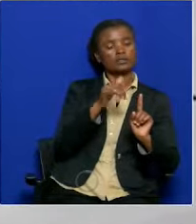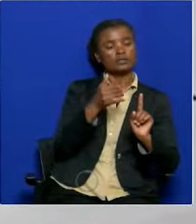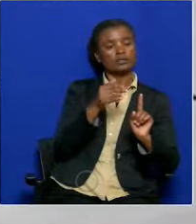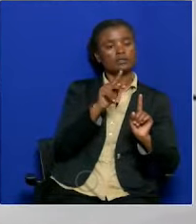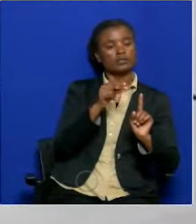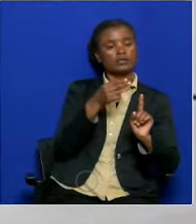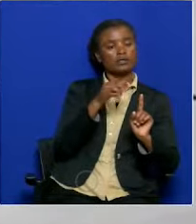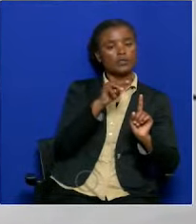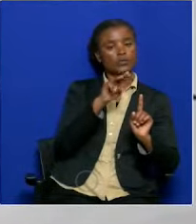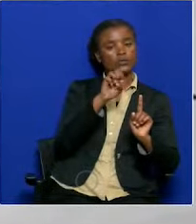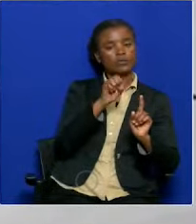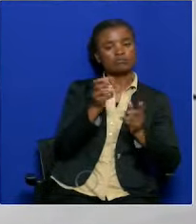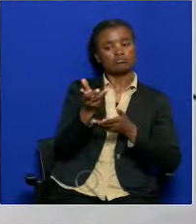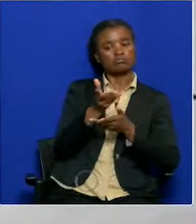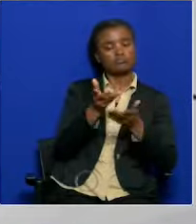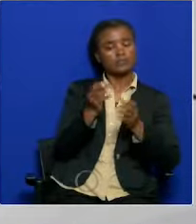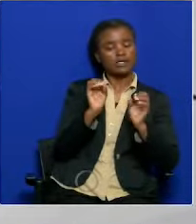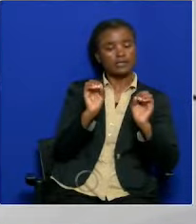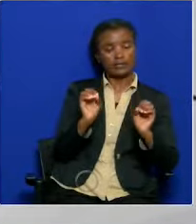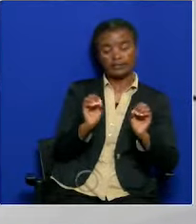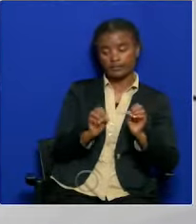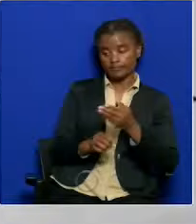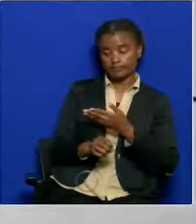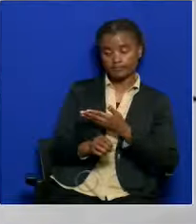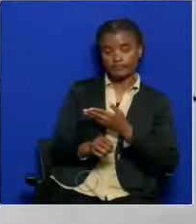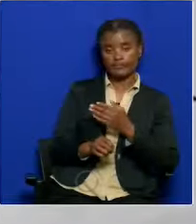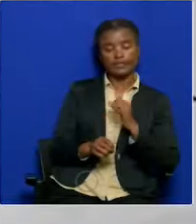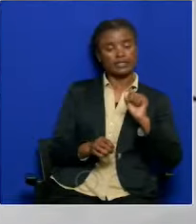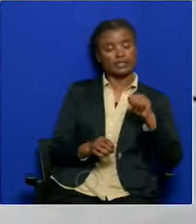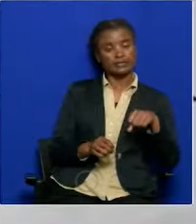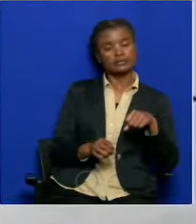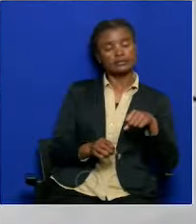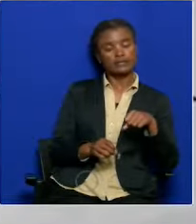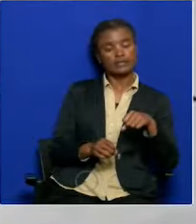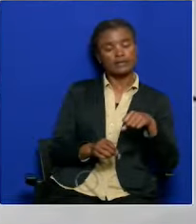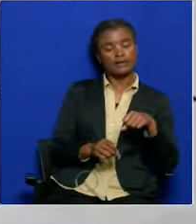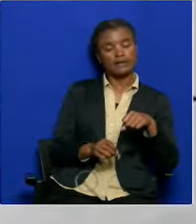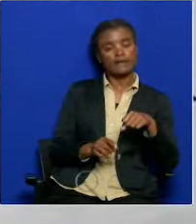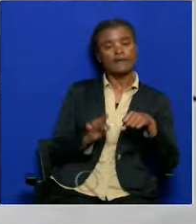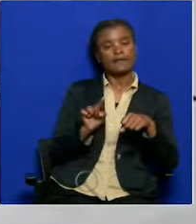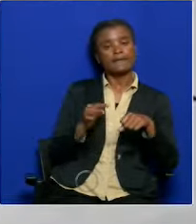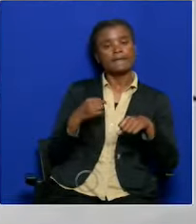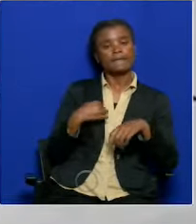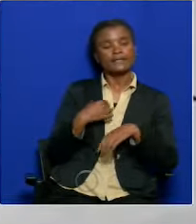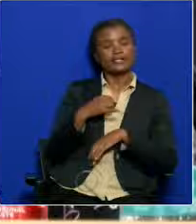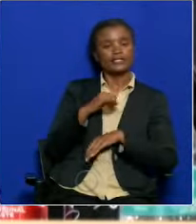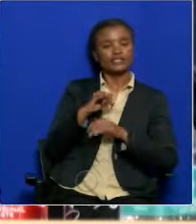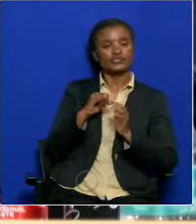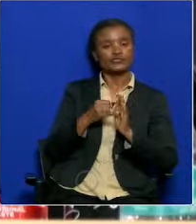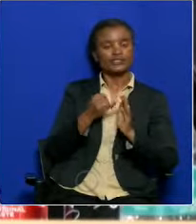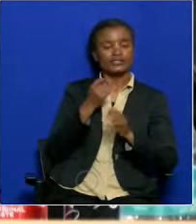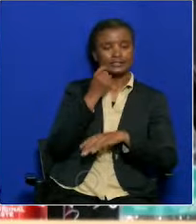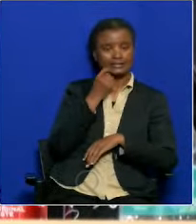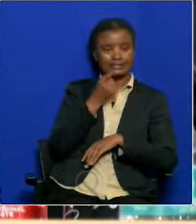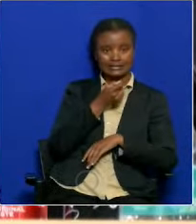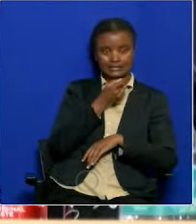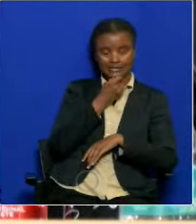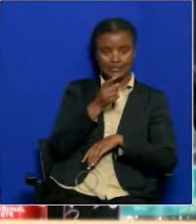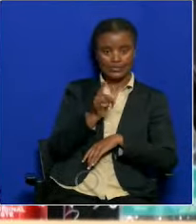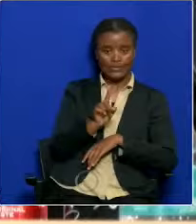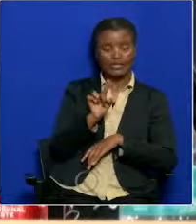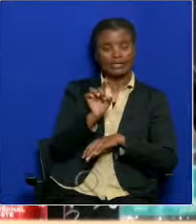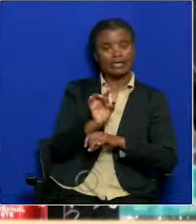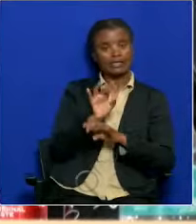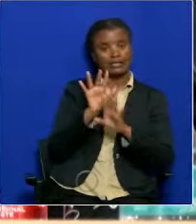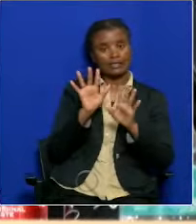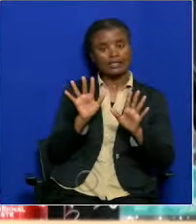General? Yes. Yes, I'm simply just saying for clarity, because I know this is something that you wanted